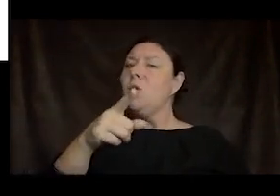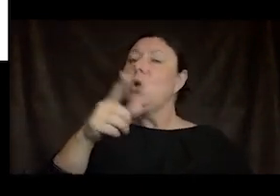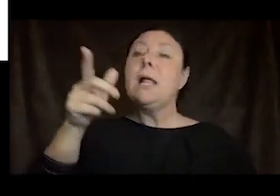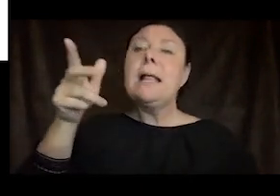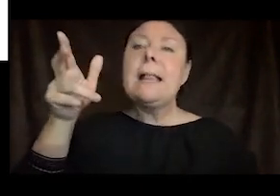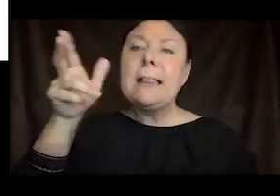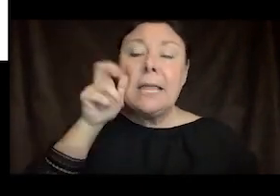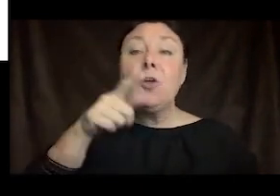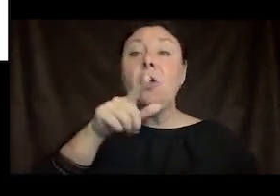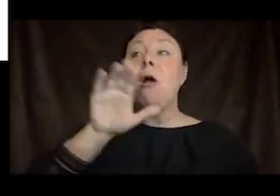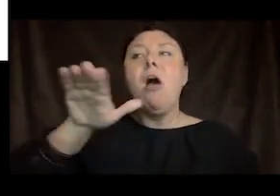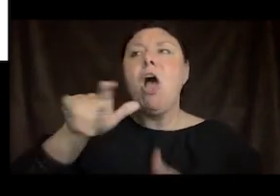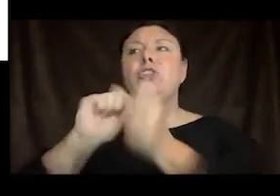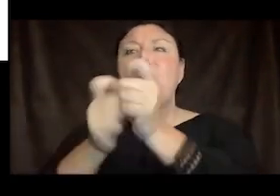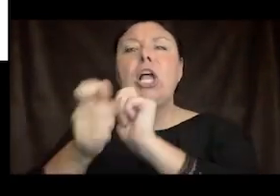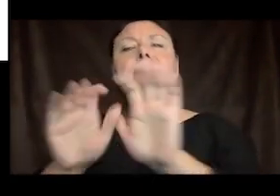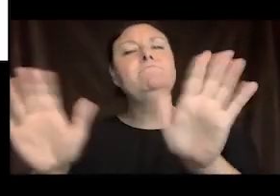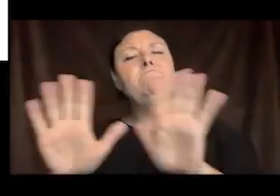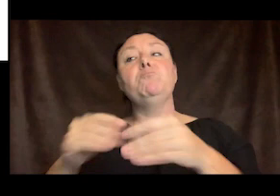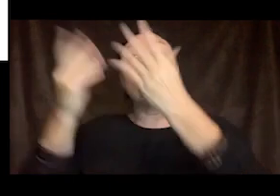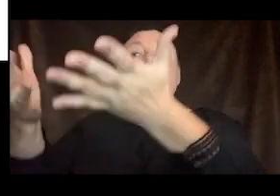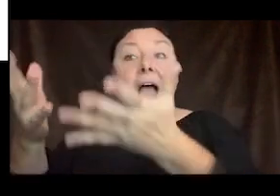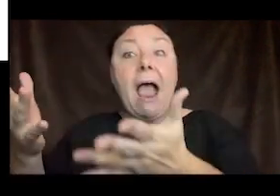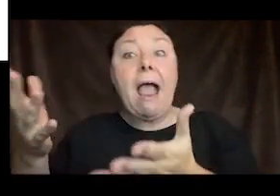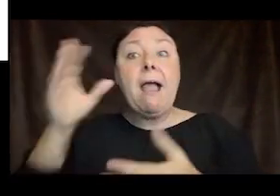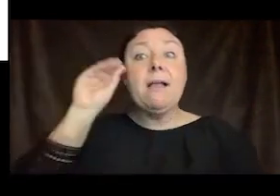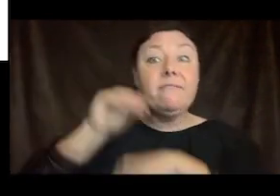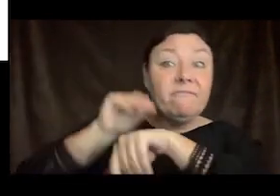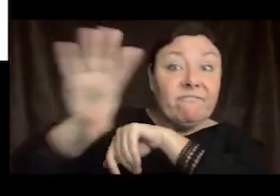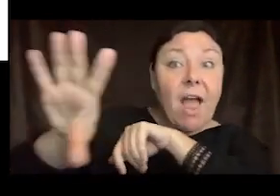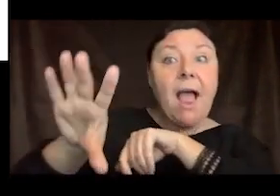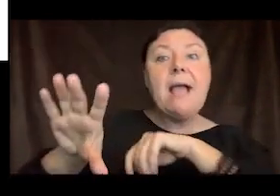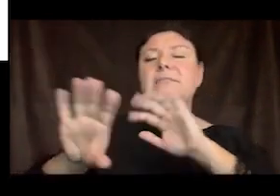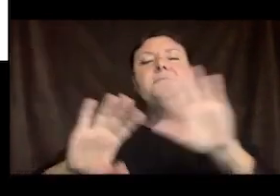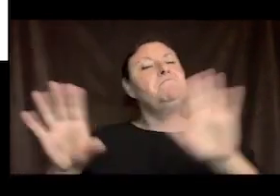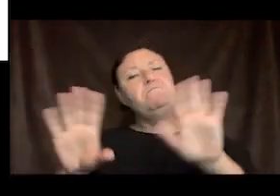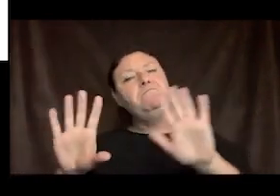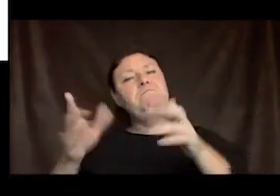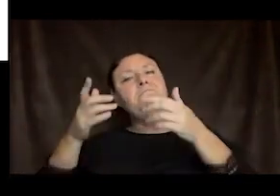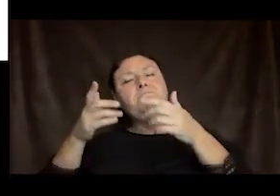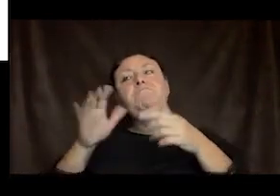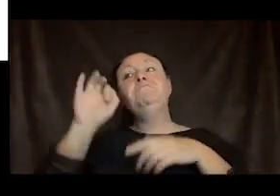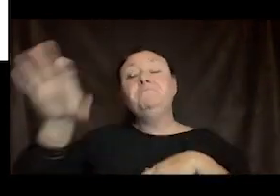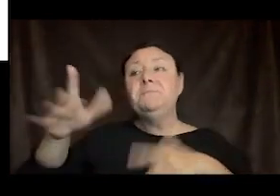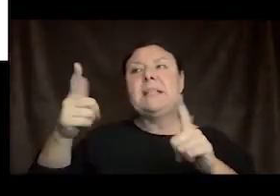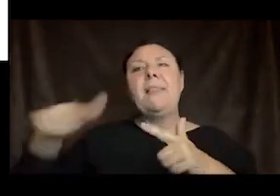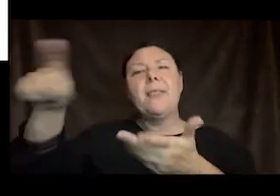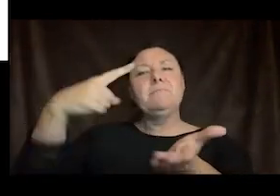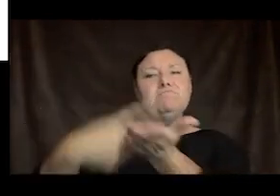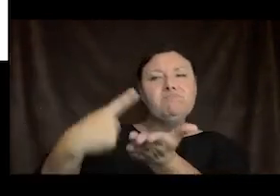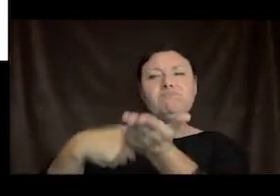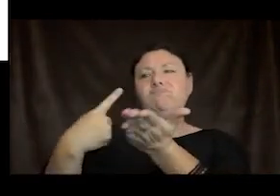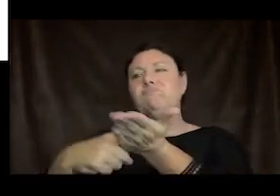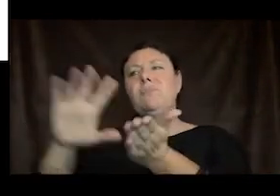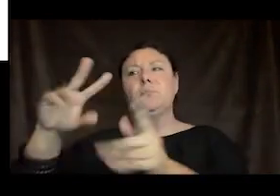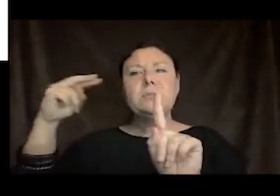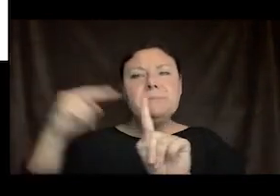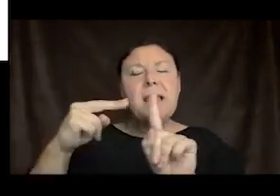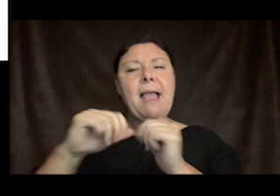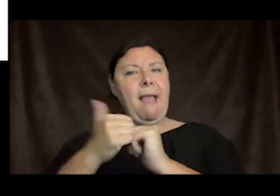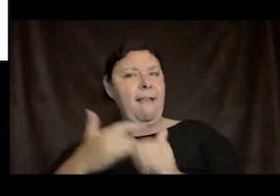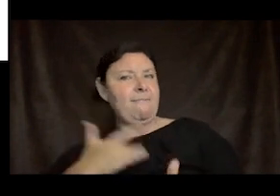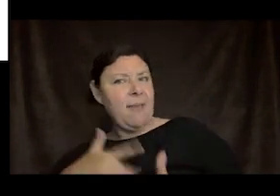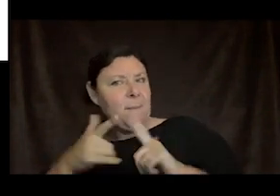listen. You don't have to provide a position where you fall, unless that's something that you feel comfortable